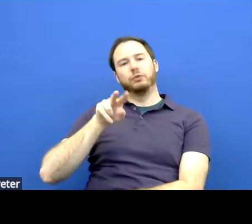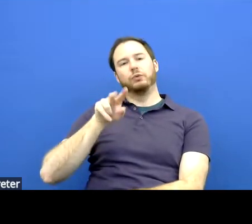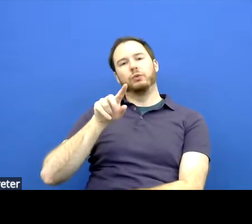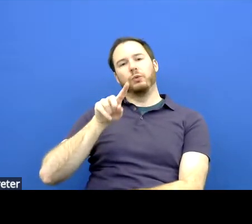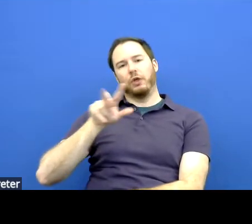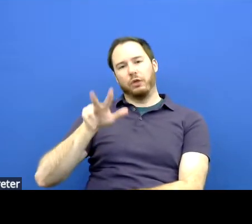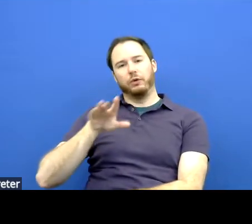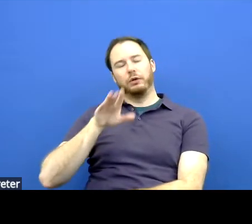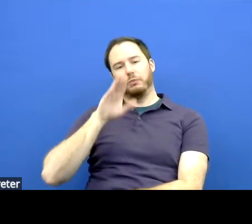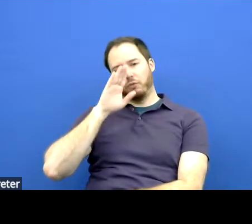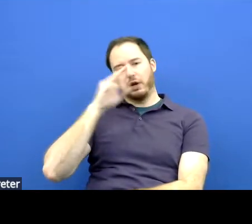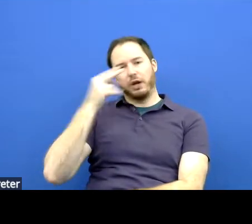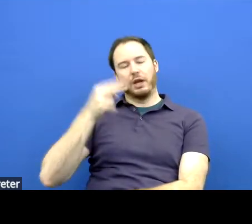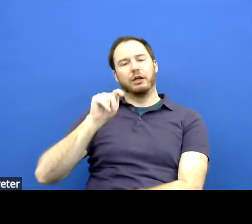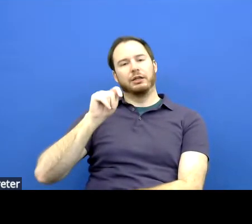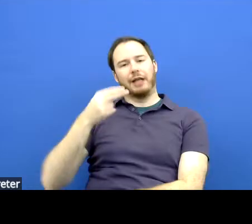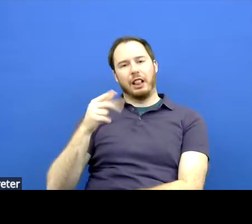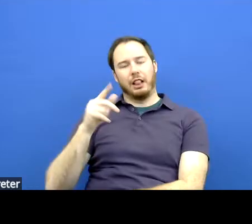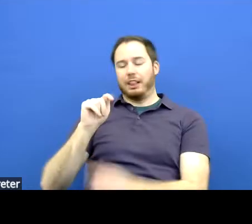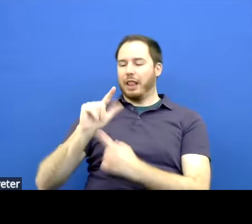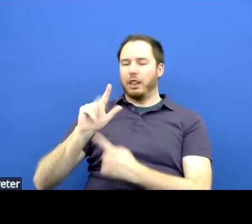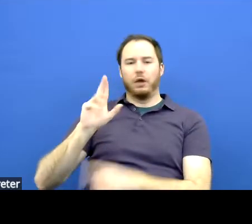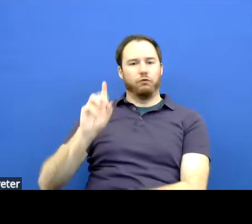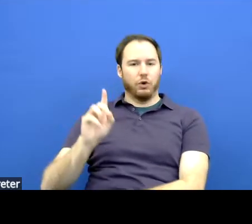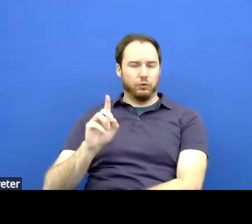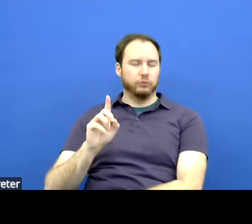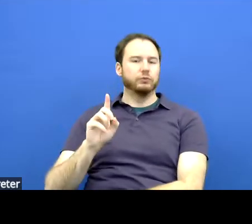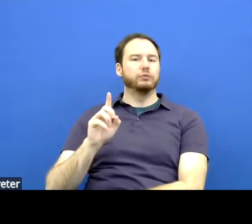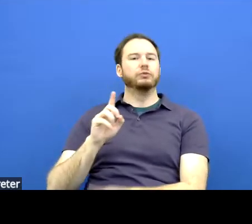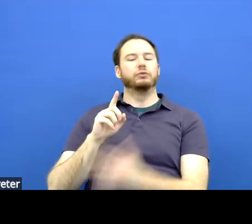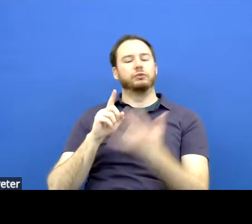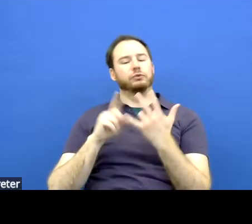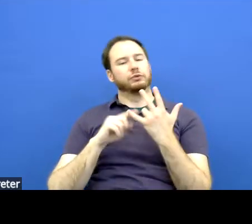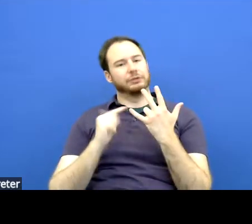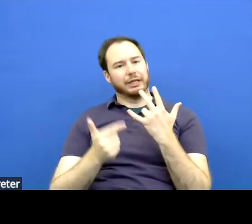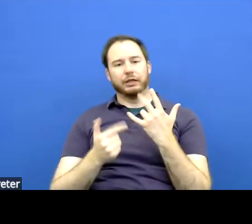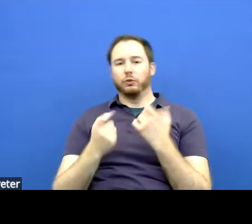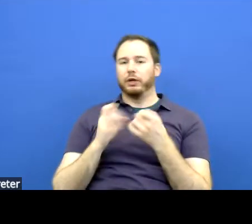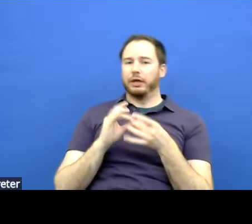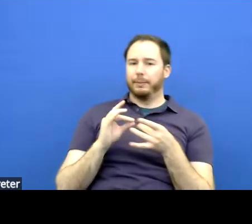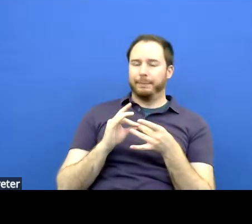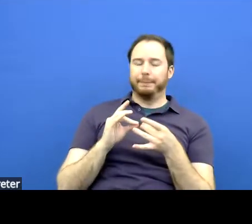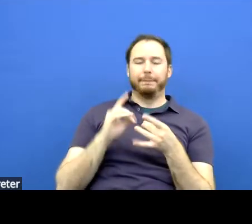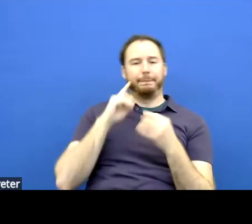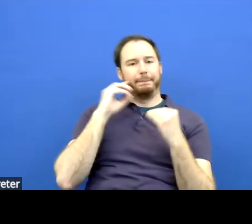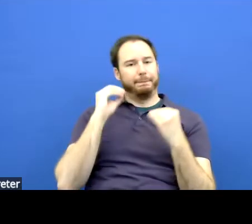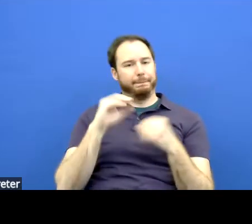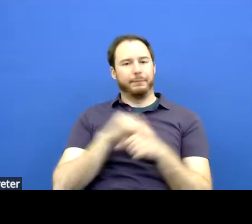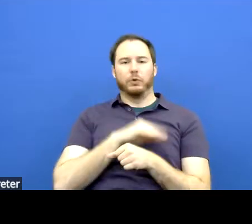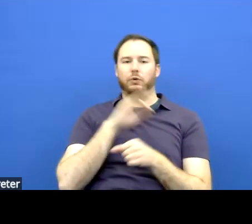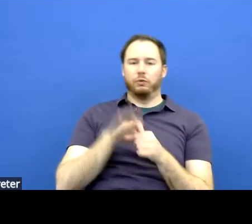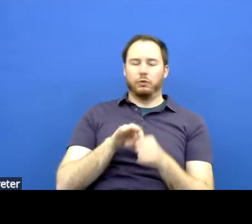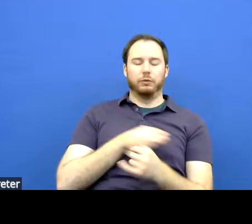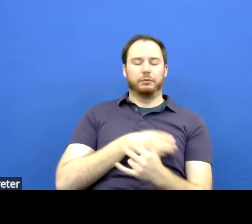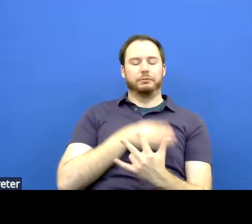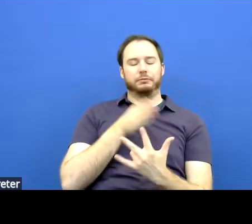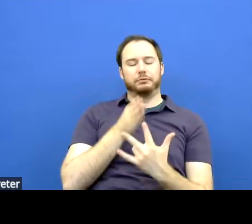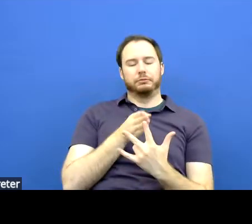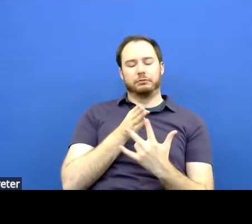2213 Brighton Henrietta Town Line Road. Second. Any questions, comments? Hearing and seeing none, please call the